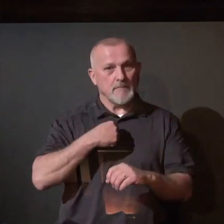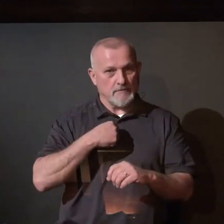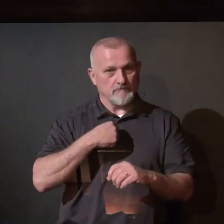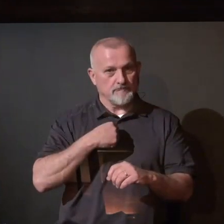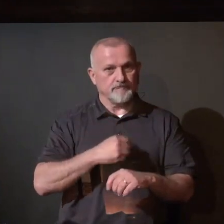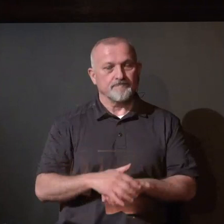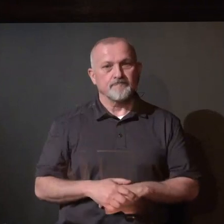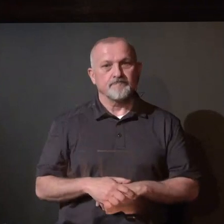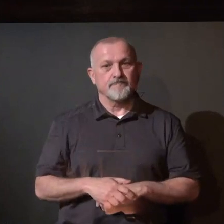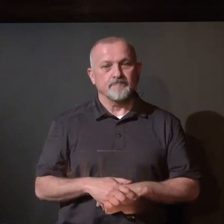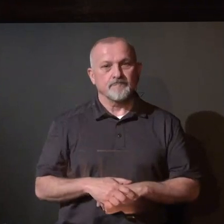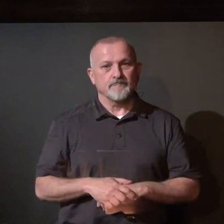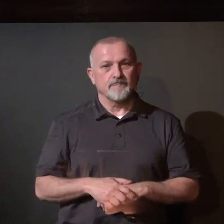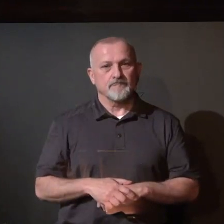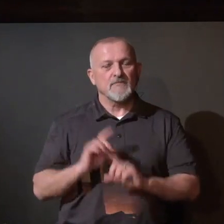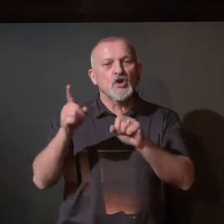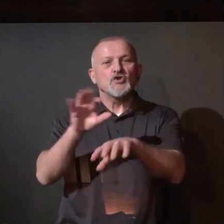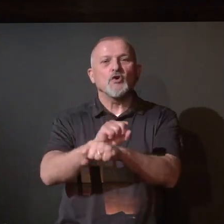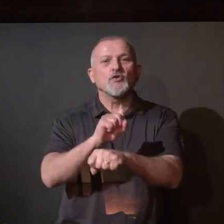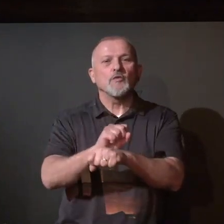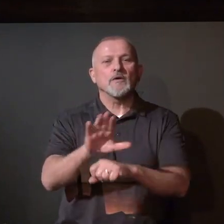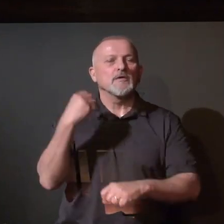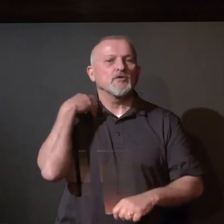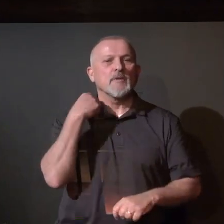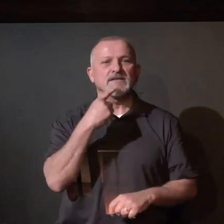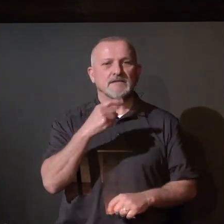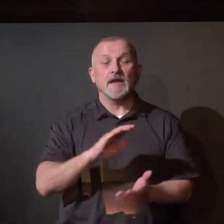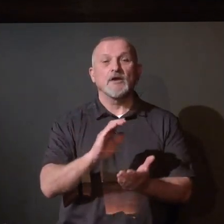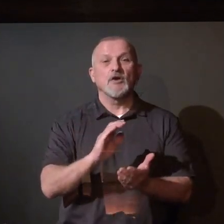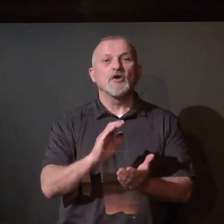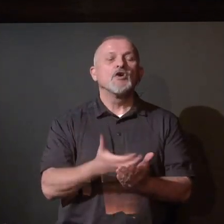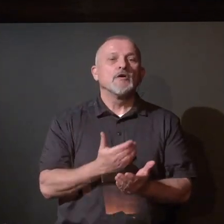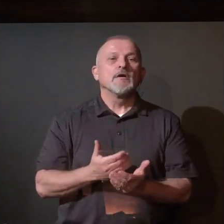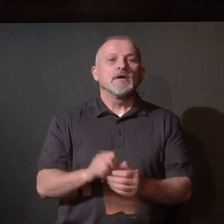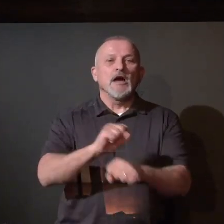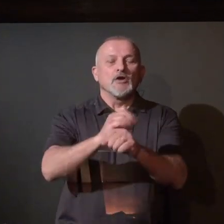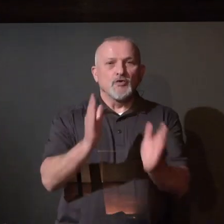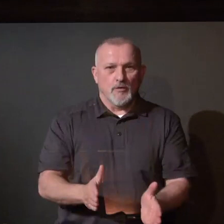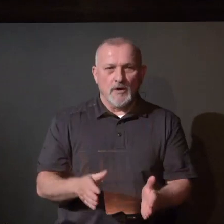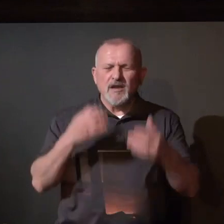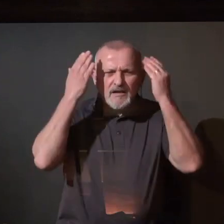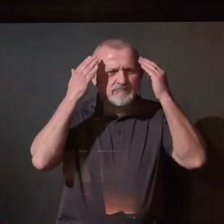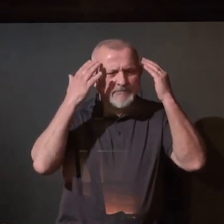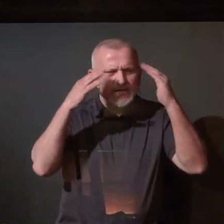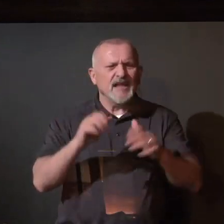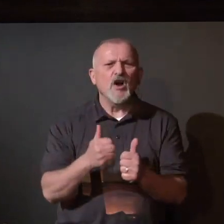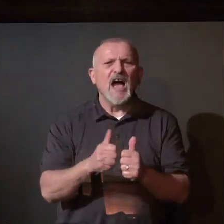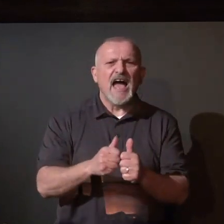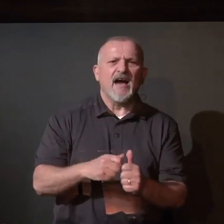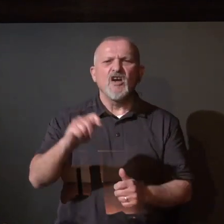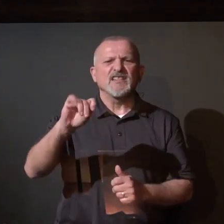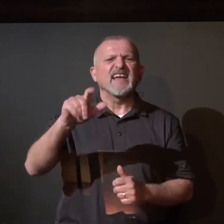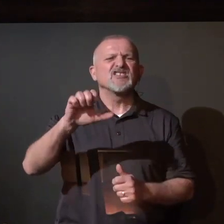work, your boss says, hey, this is a new employee here. They don't know how to lay tile. They don't know how to put a window in. They don't know how to run